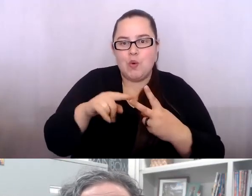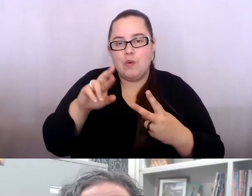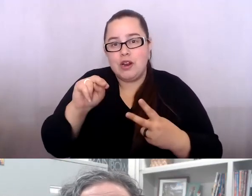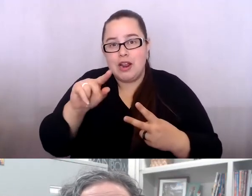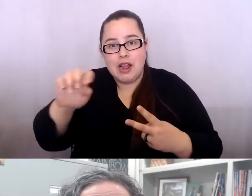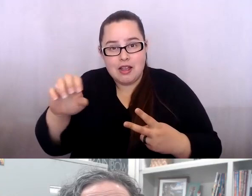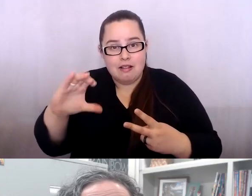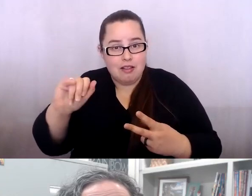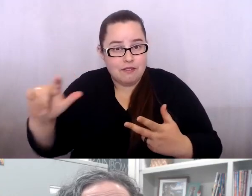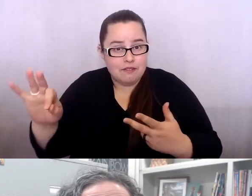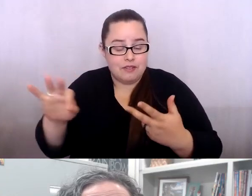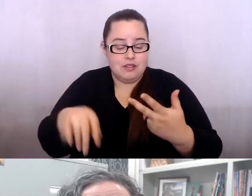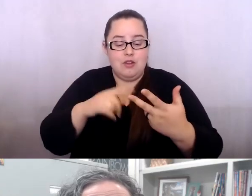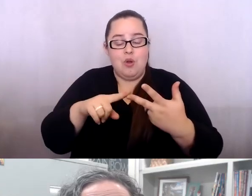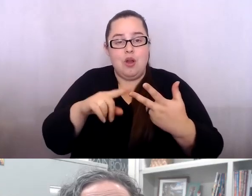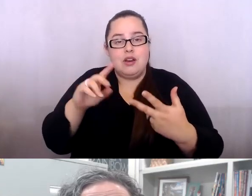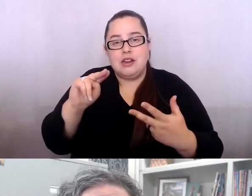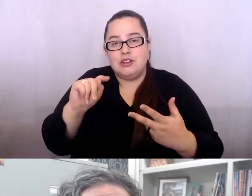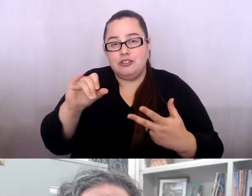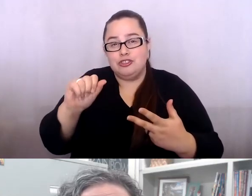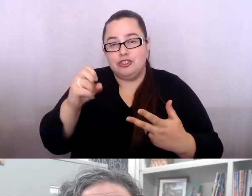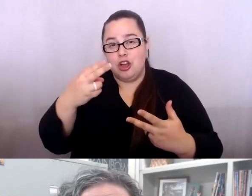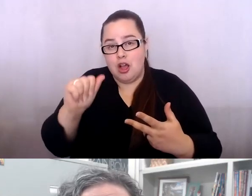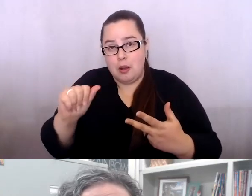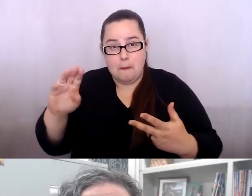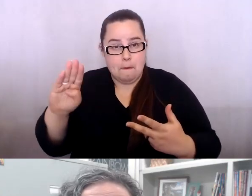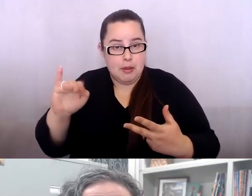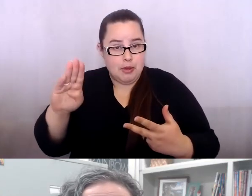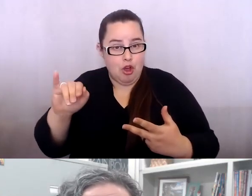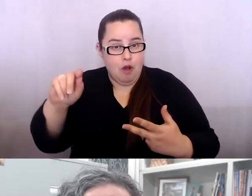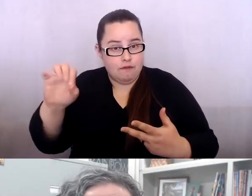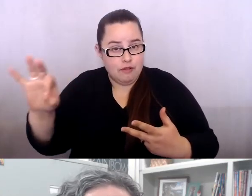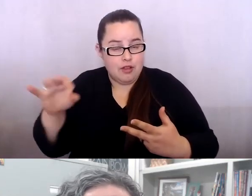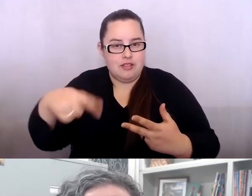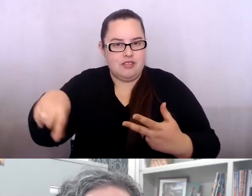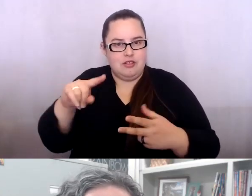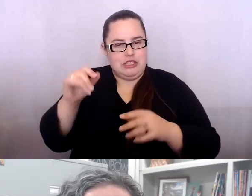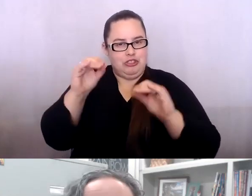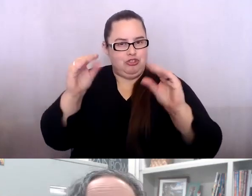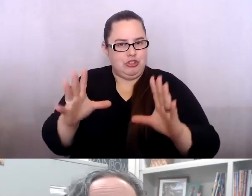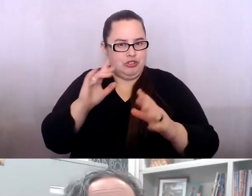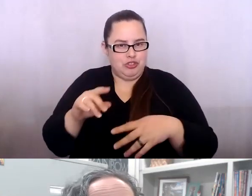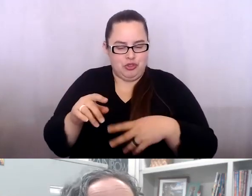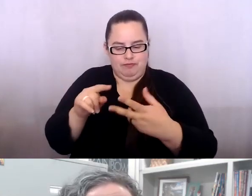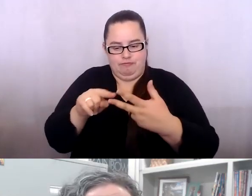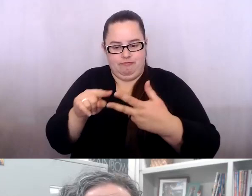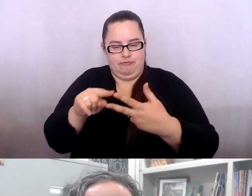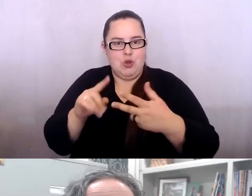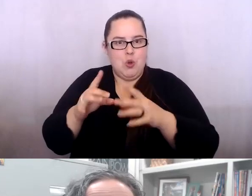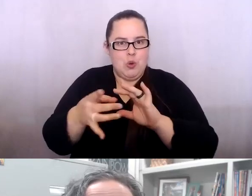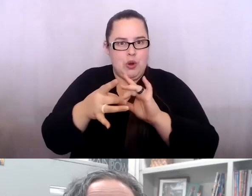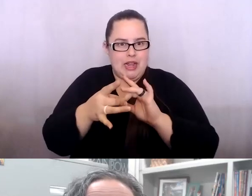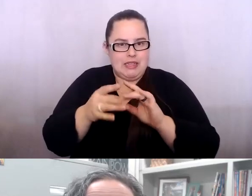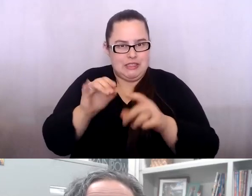Natasha Bibioff, who are the two human services instructors of that program who helped coordinate the interns' work. And finally,